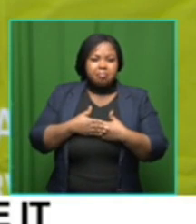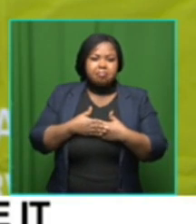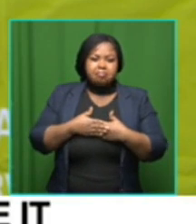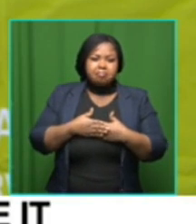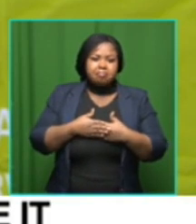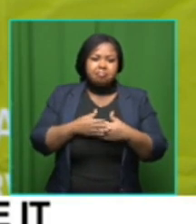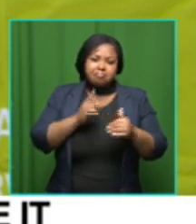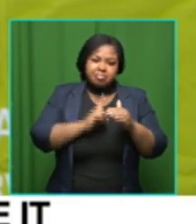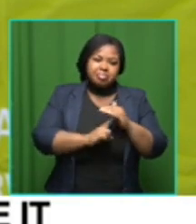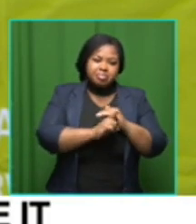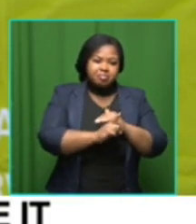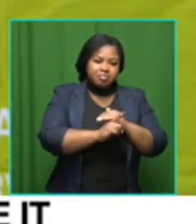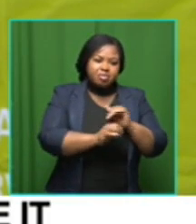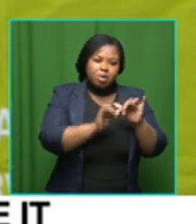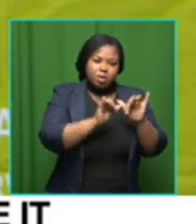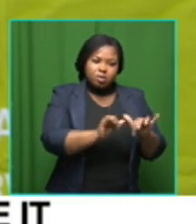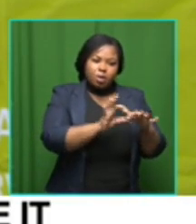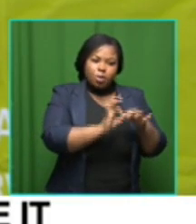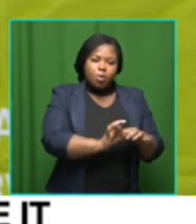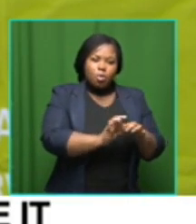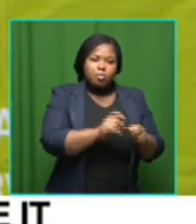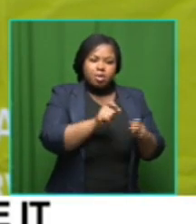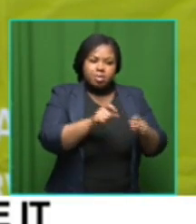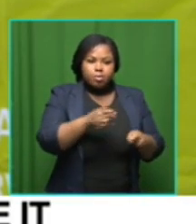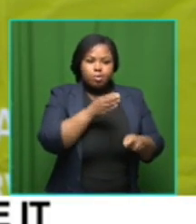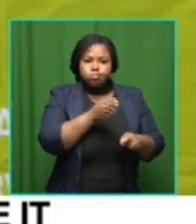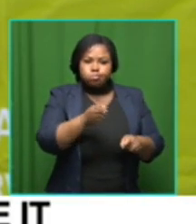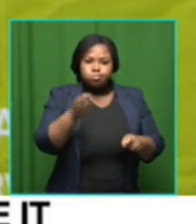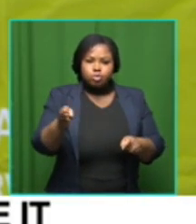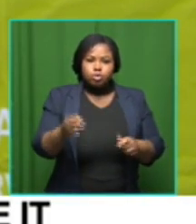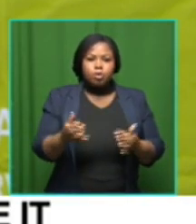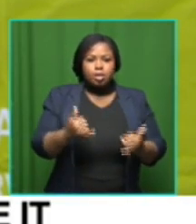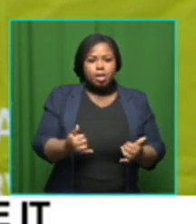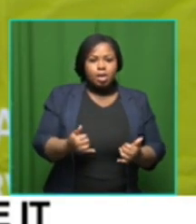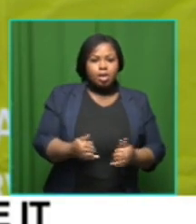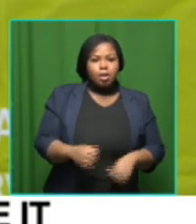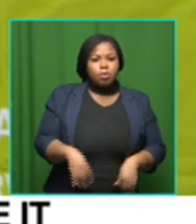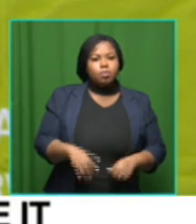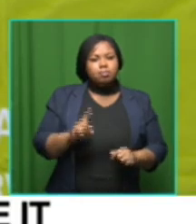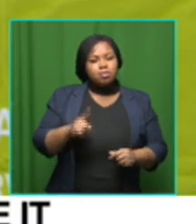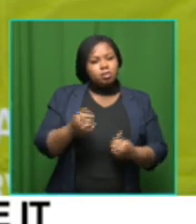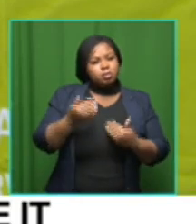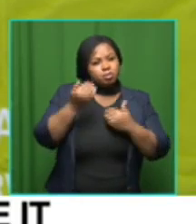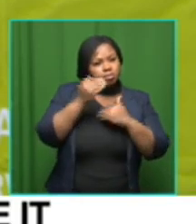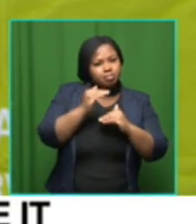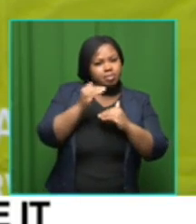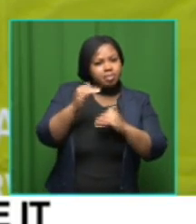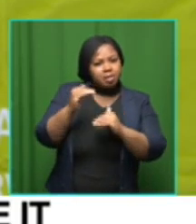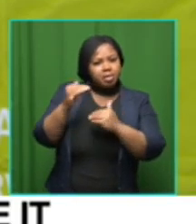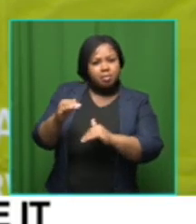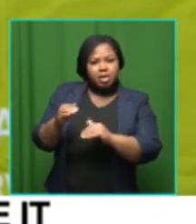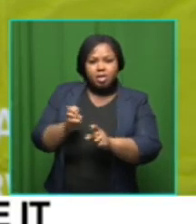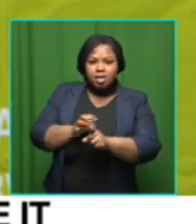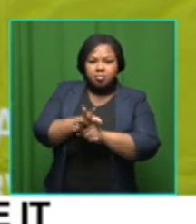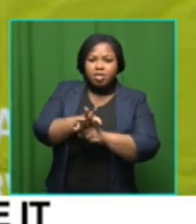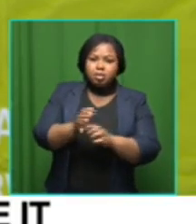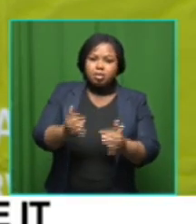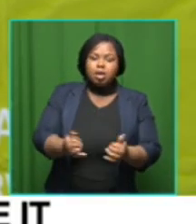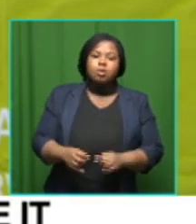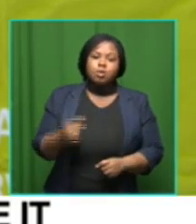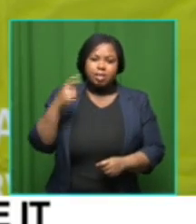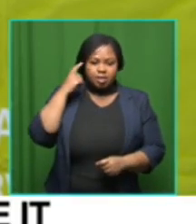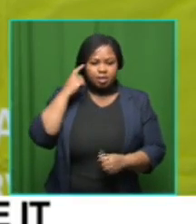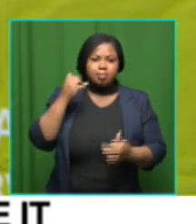home, and the rate of the spread of infection is kind of being arrested slowly, and therefore we're saying let's go